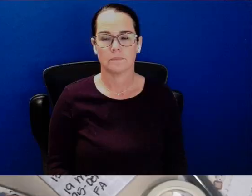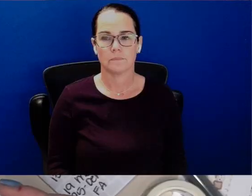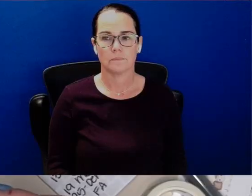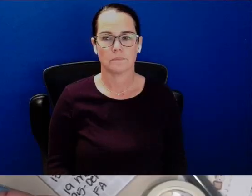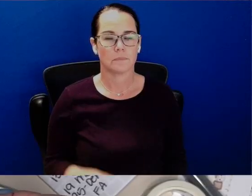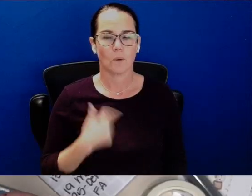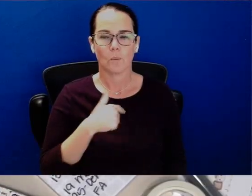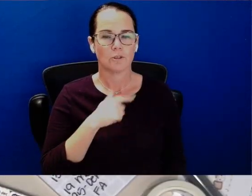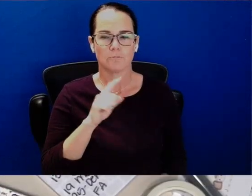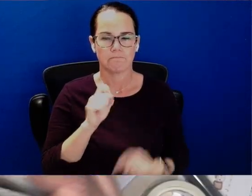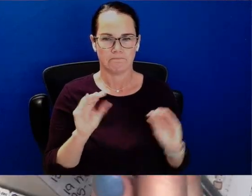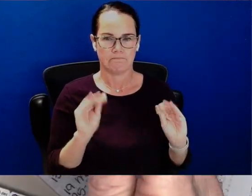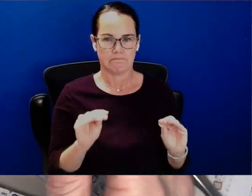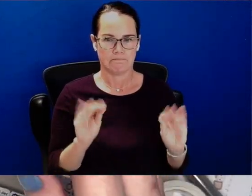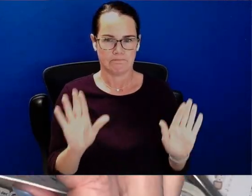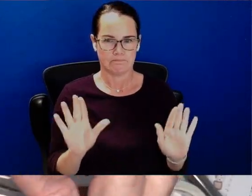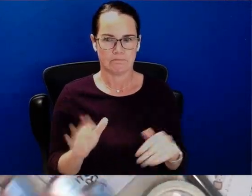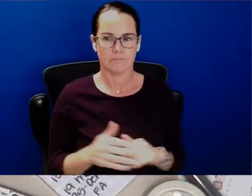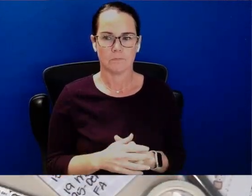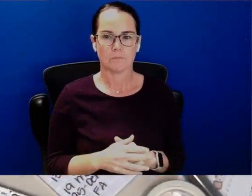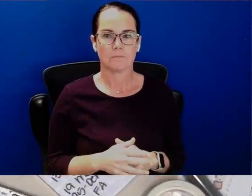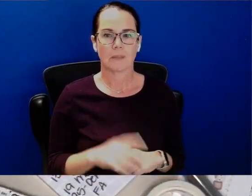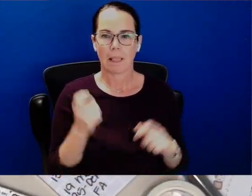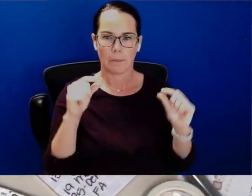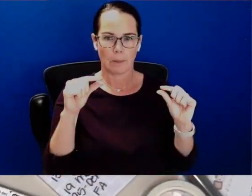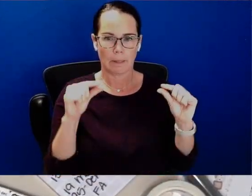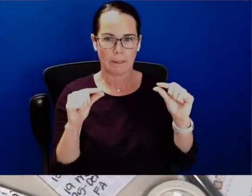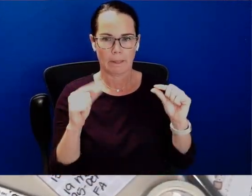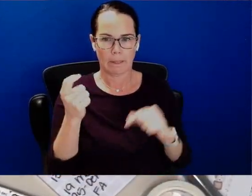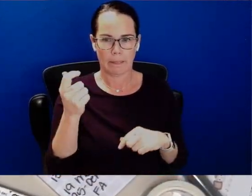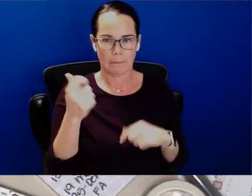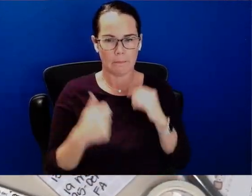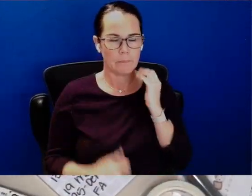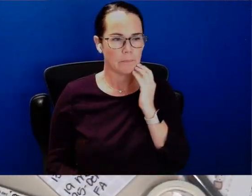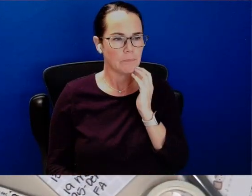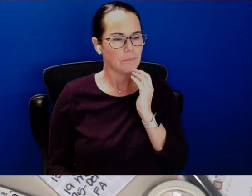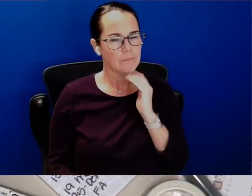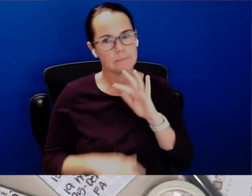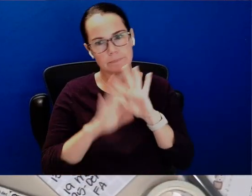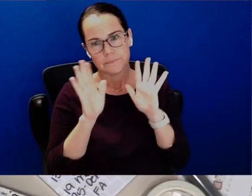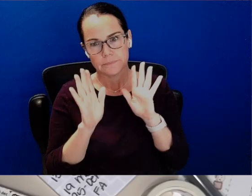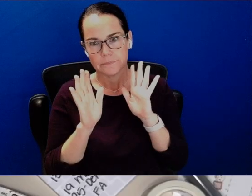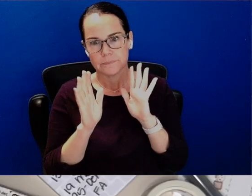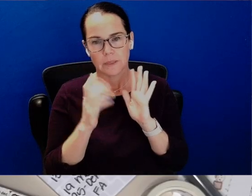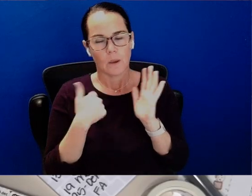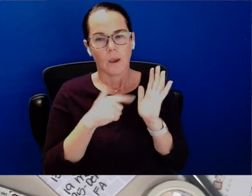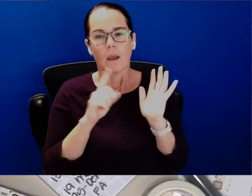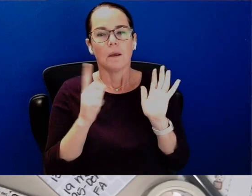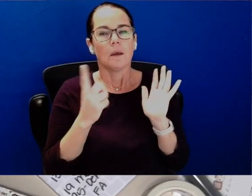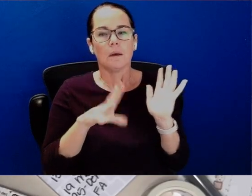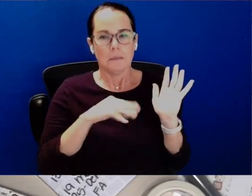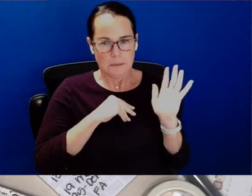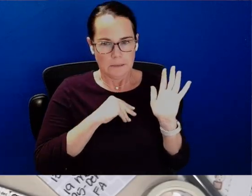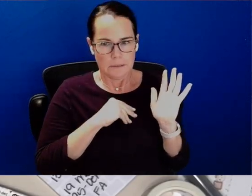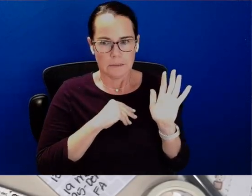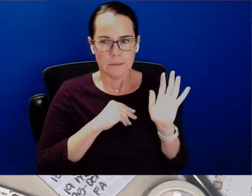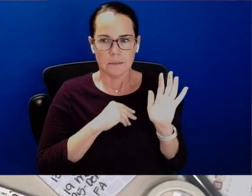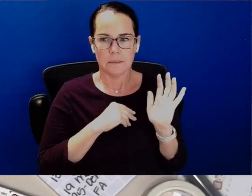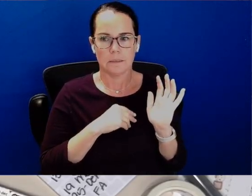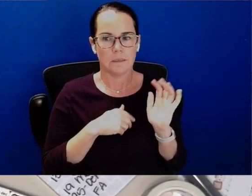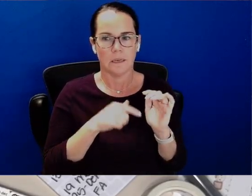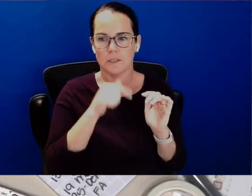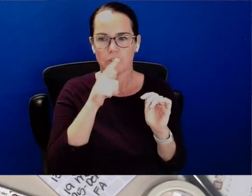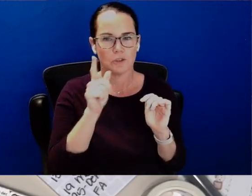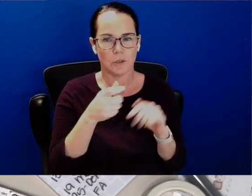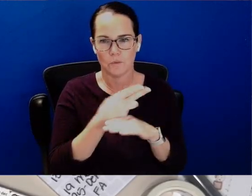We're just going to go with there. All right. Well, it's a little crooked still. We are going to go with it. I should not have pulled that one.